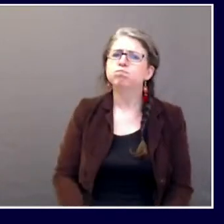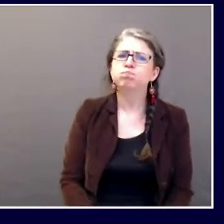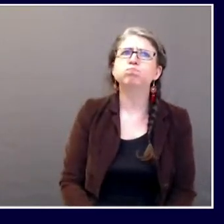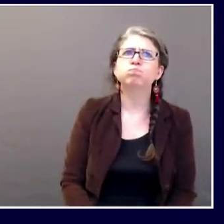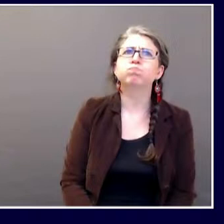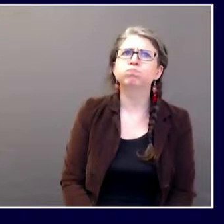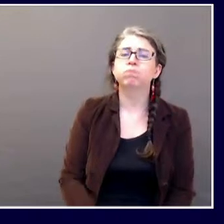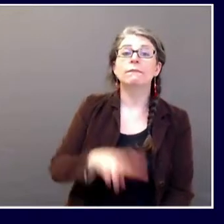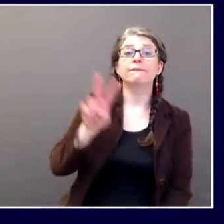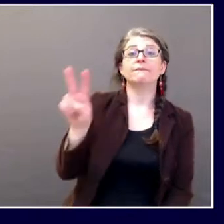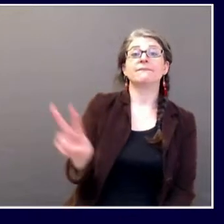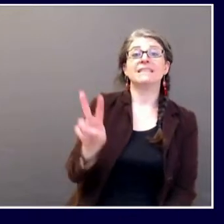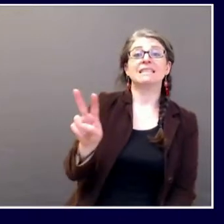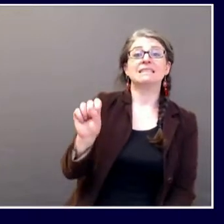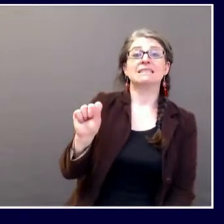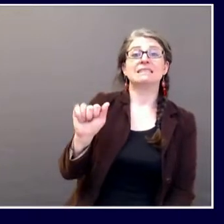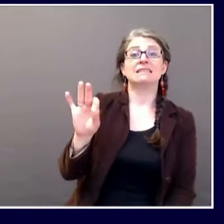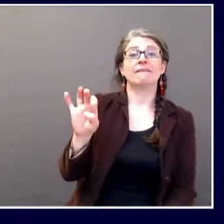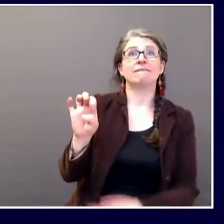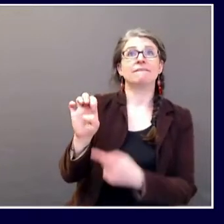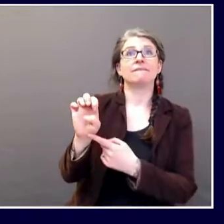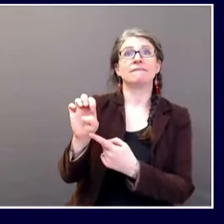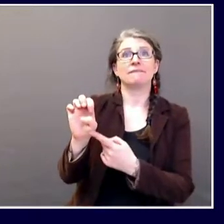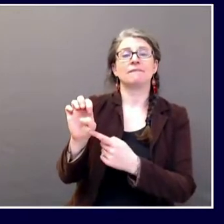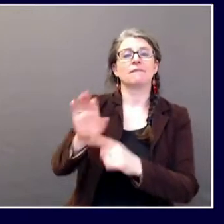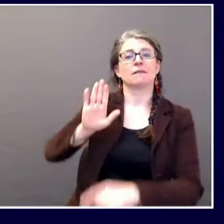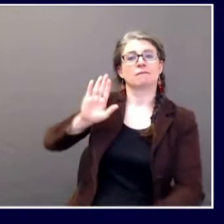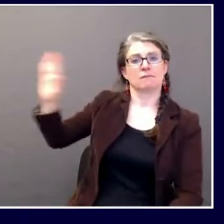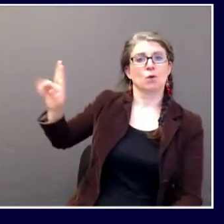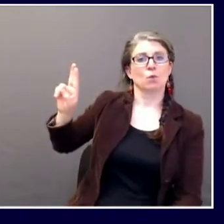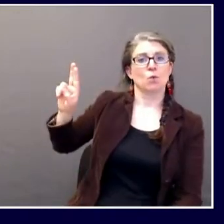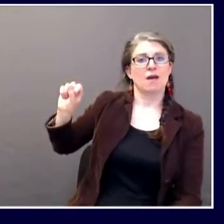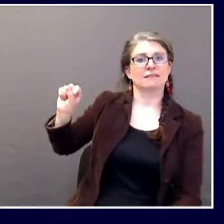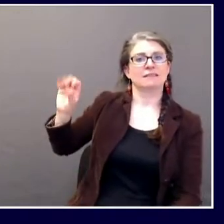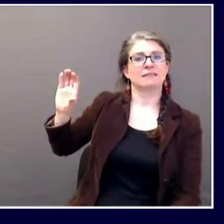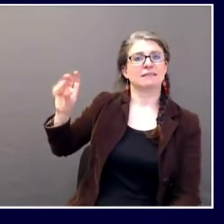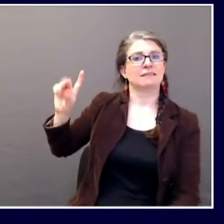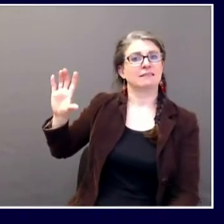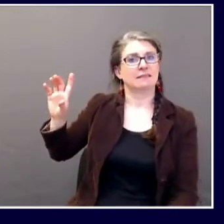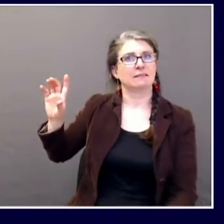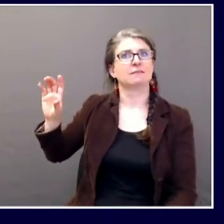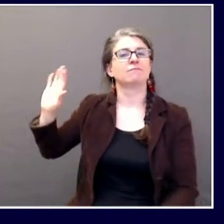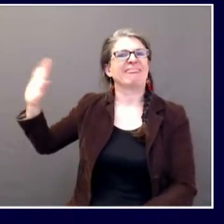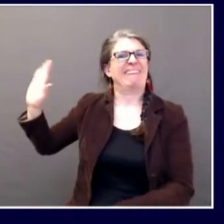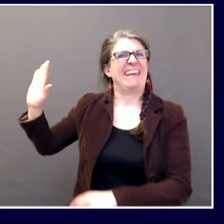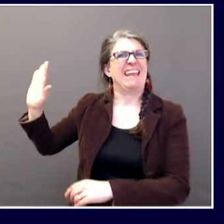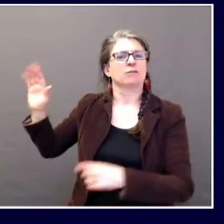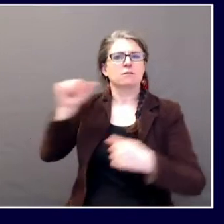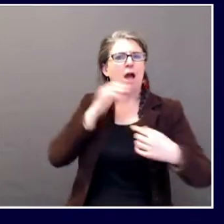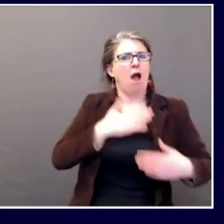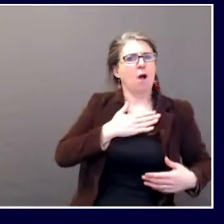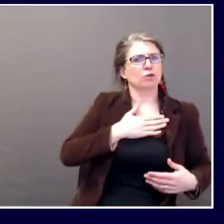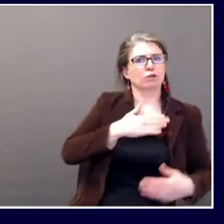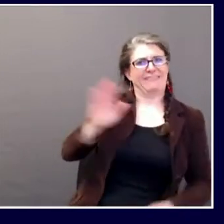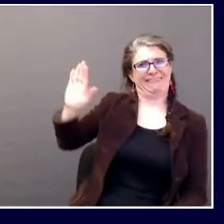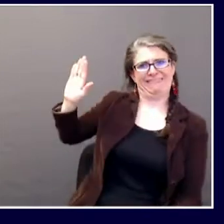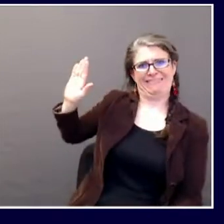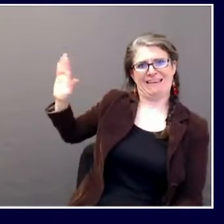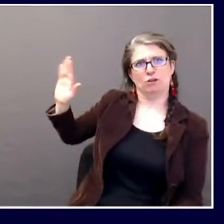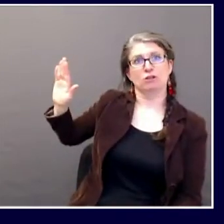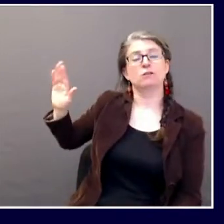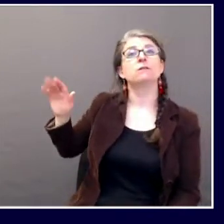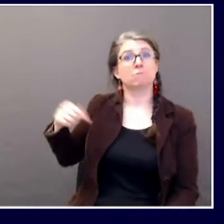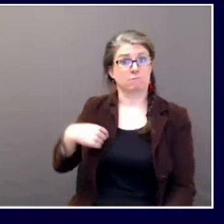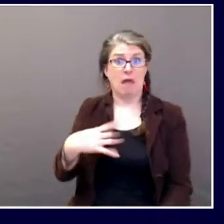platform that the US CDC developed. It is not a Maine CDC specific platform, although I do recommend folks use it. After